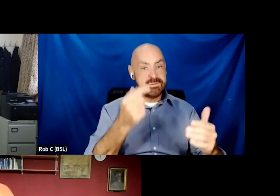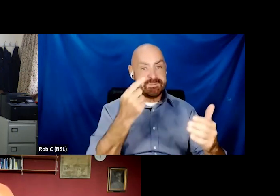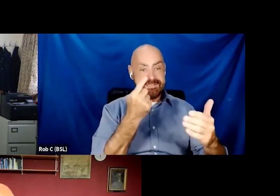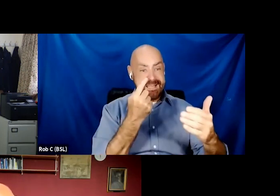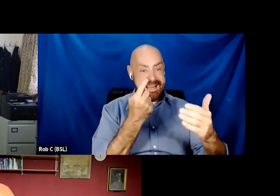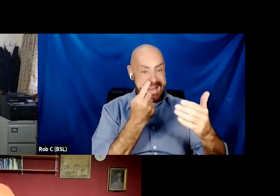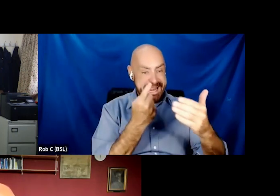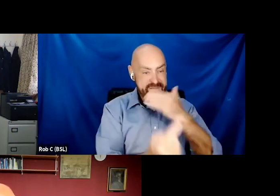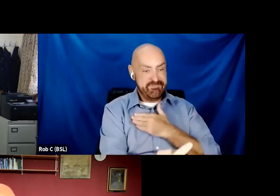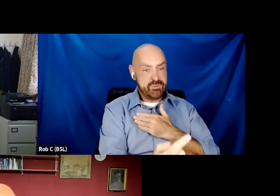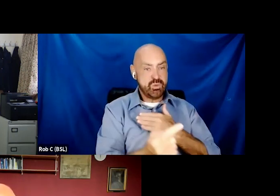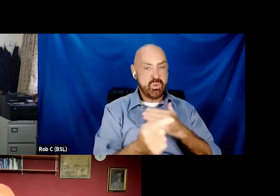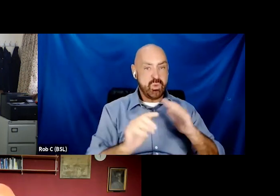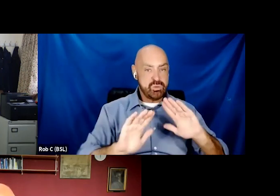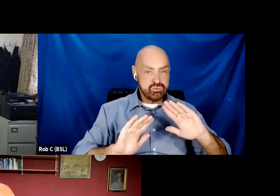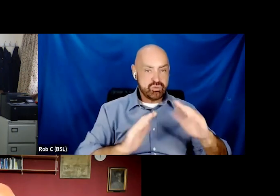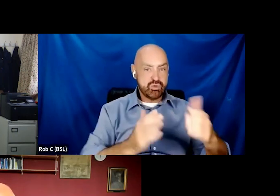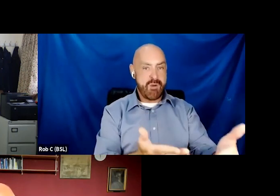services,